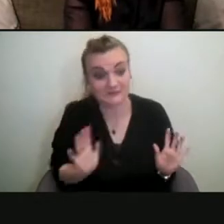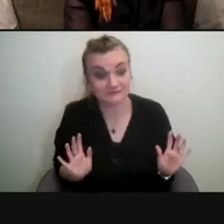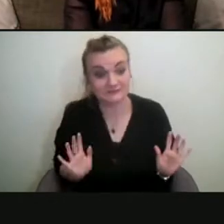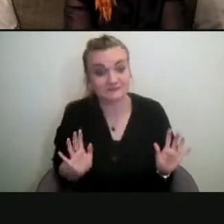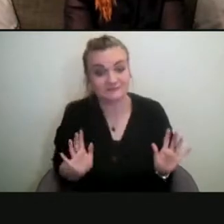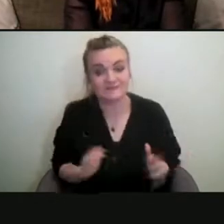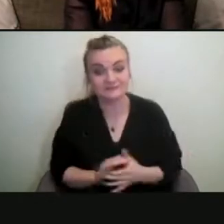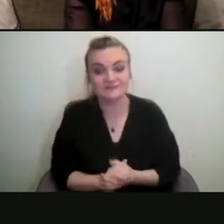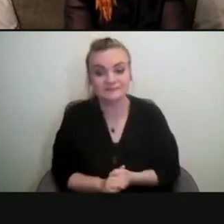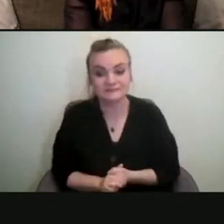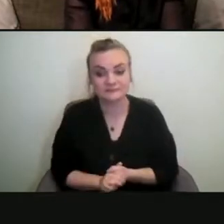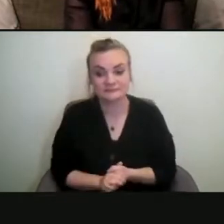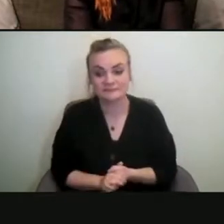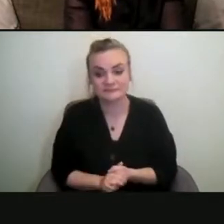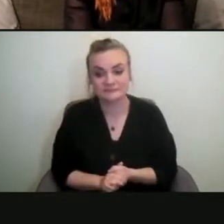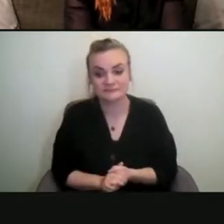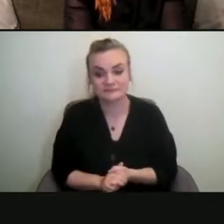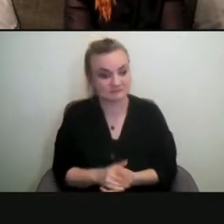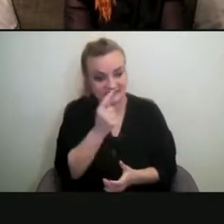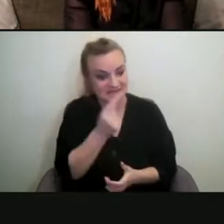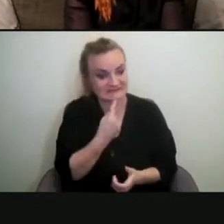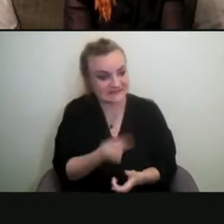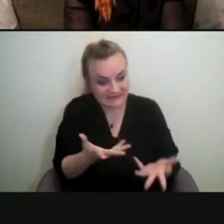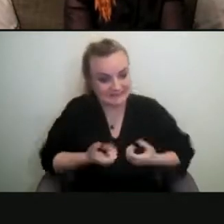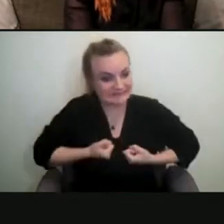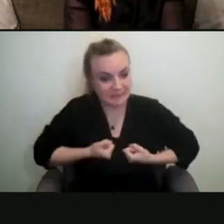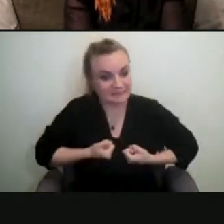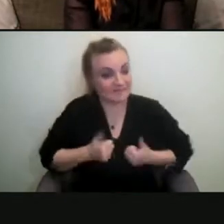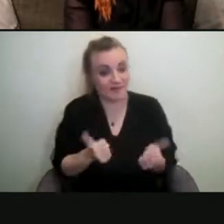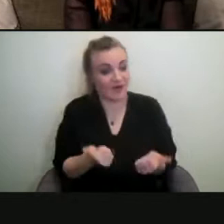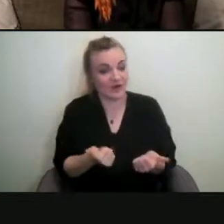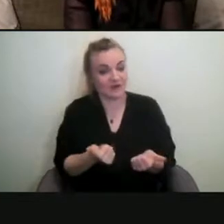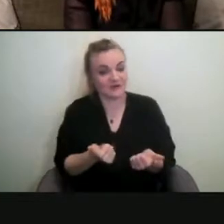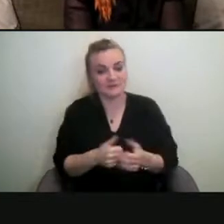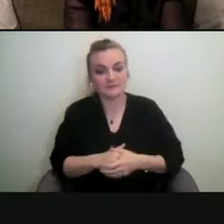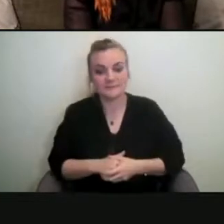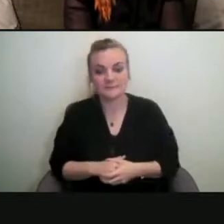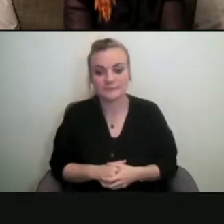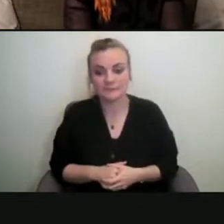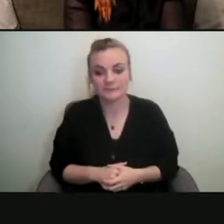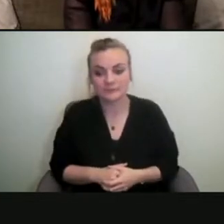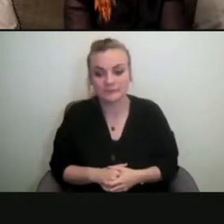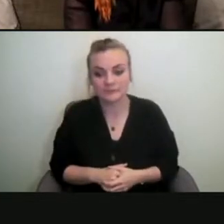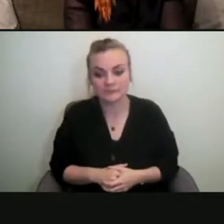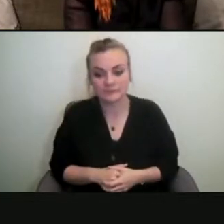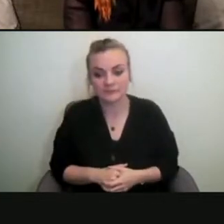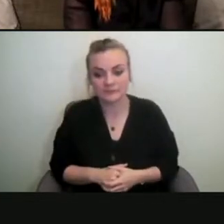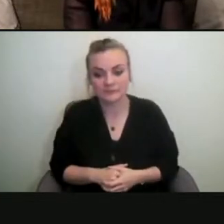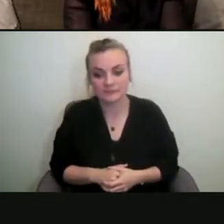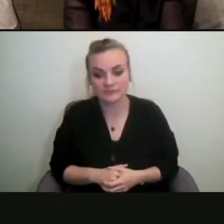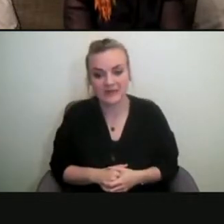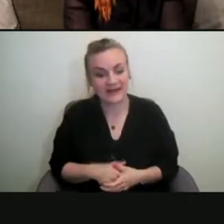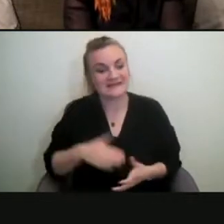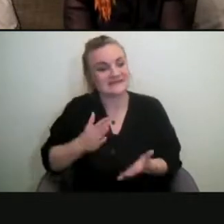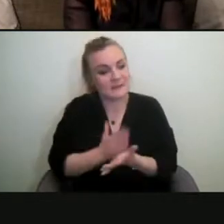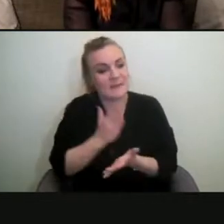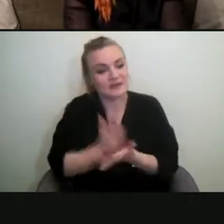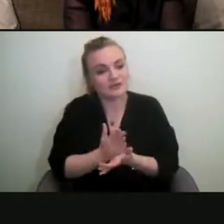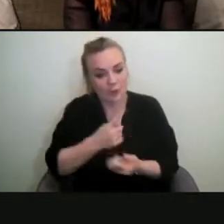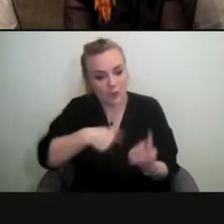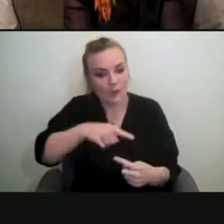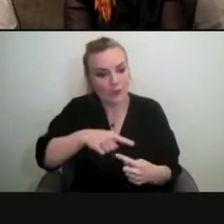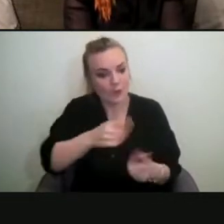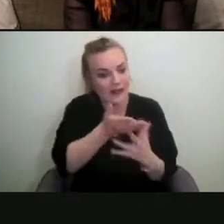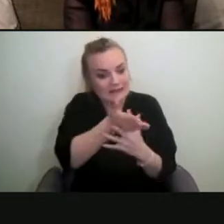I don't know, it's necessary to have this accessibility and to find the